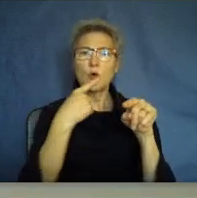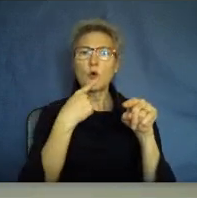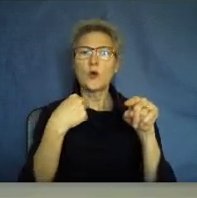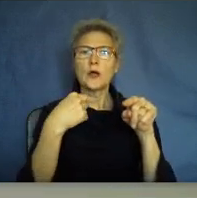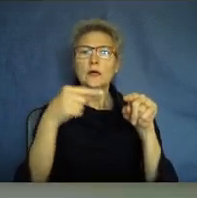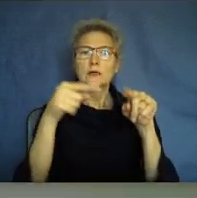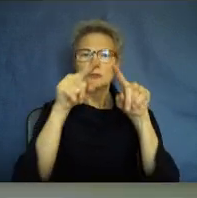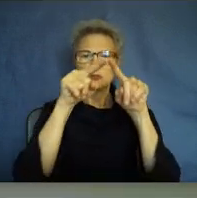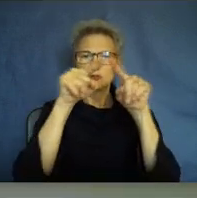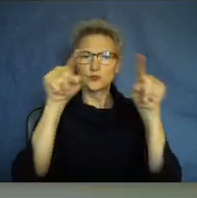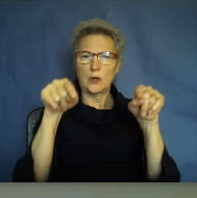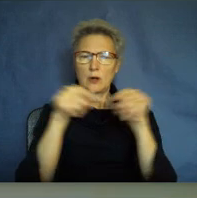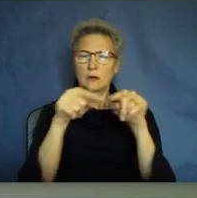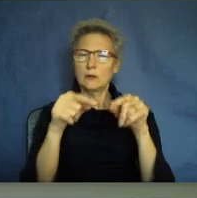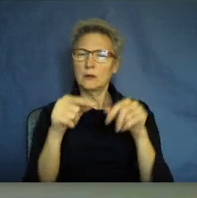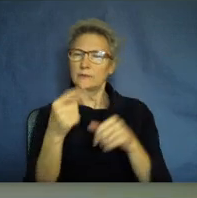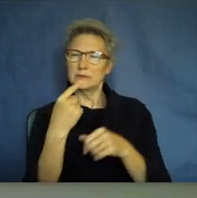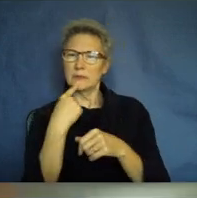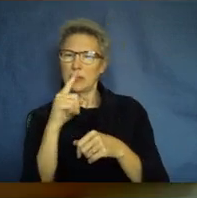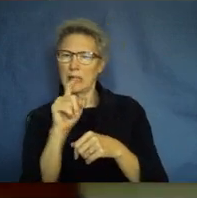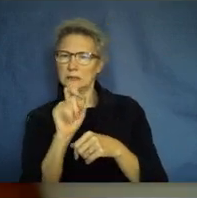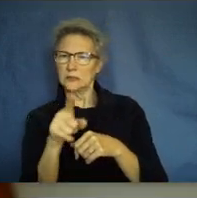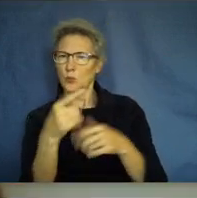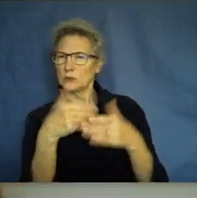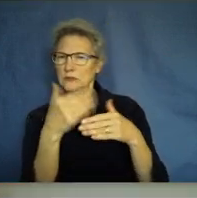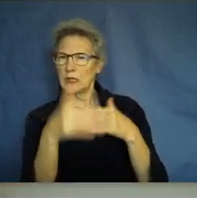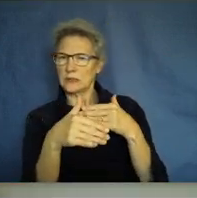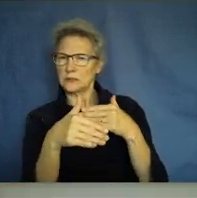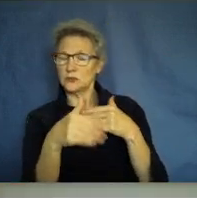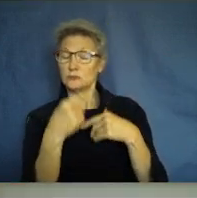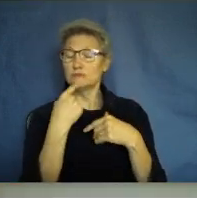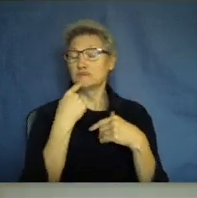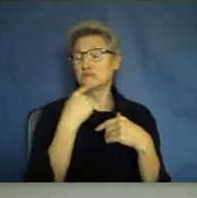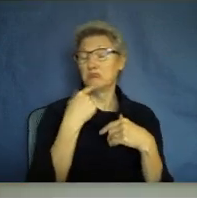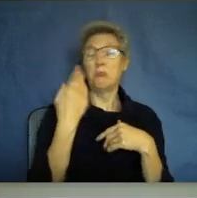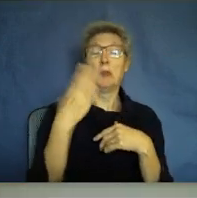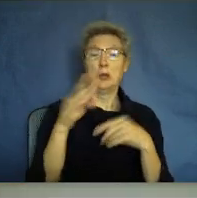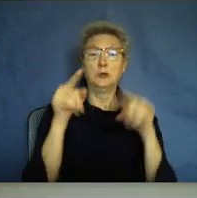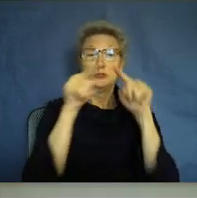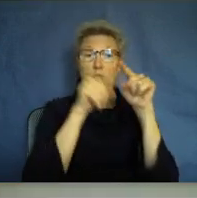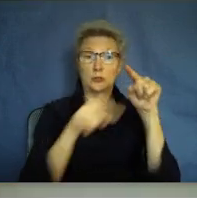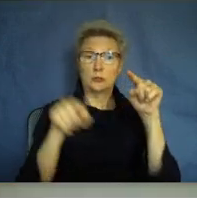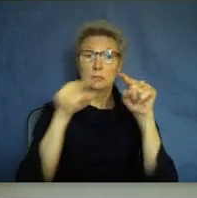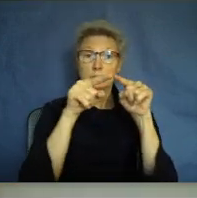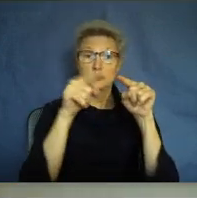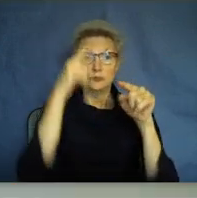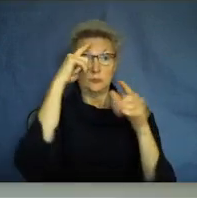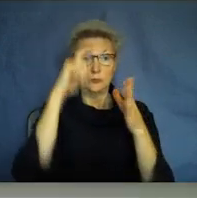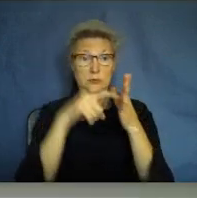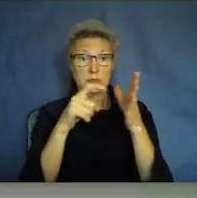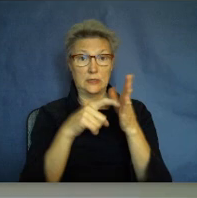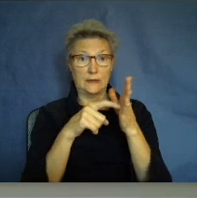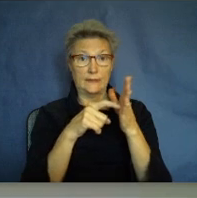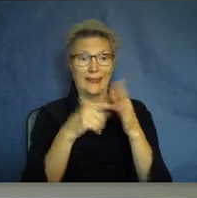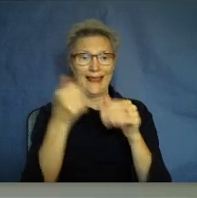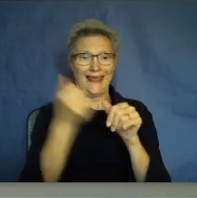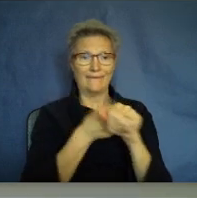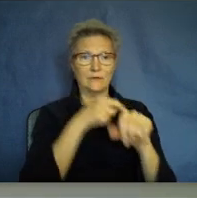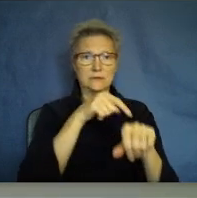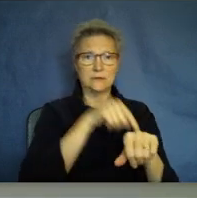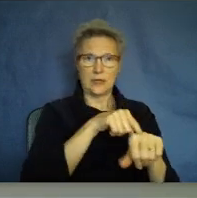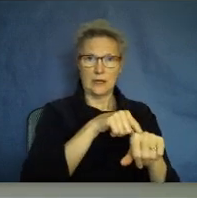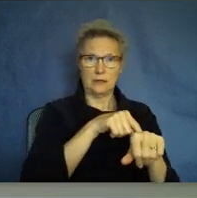you come next, you would probably say a blue circle, because you're noticing that every